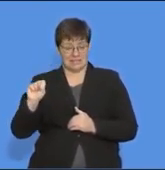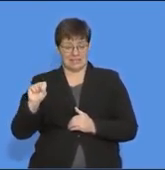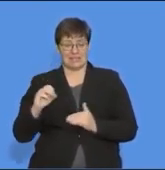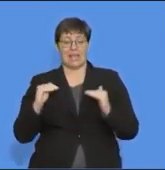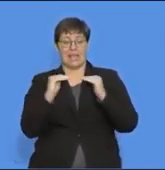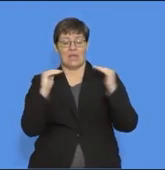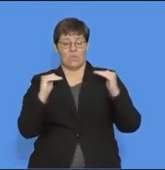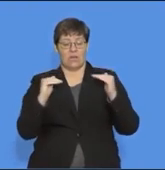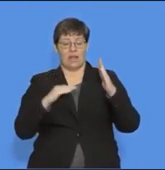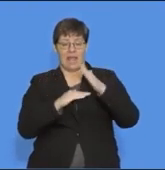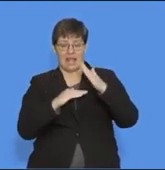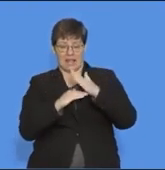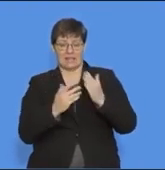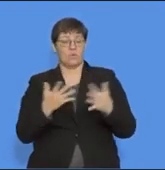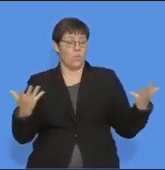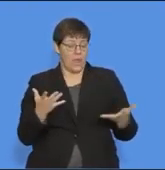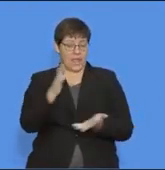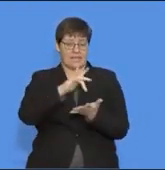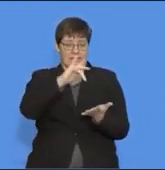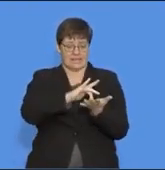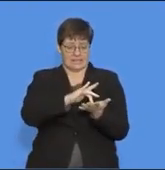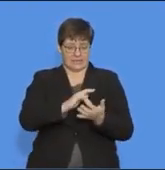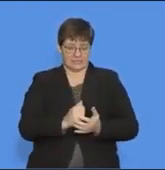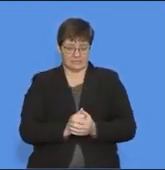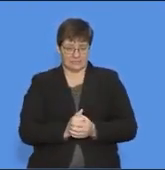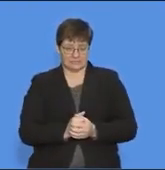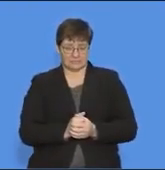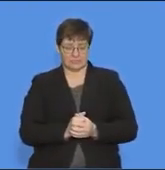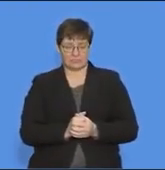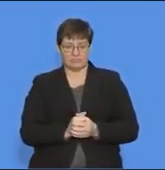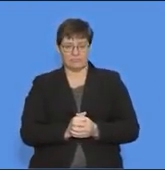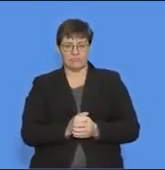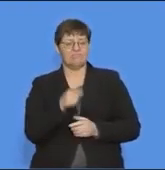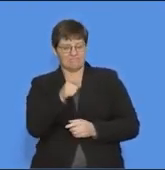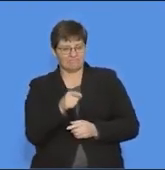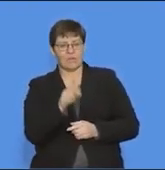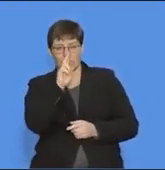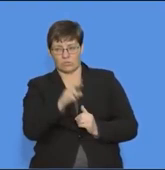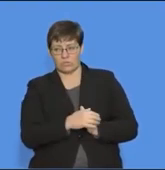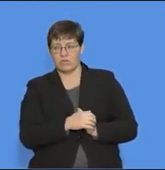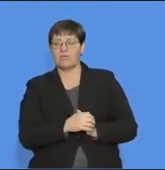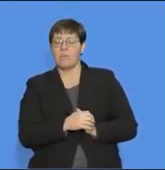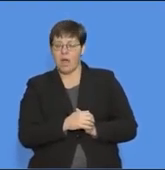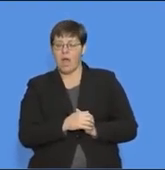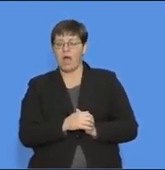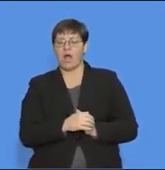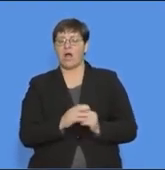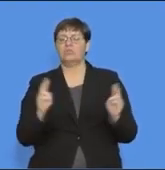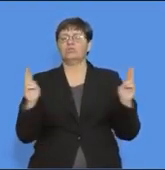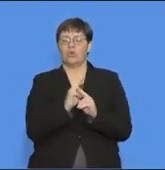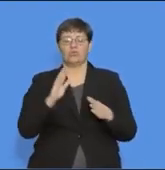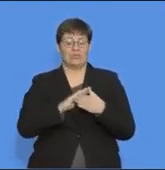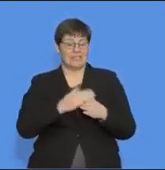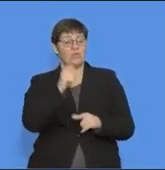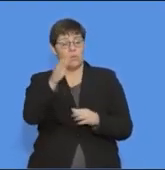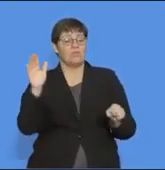equal angles at the center. Right, so that's what we will then do. Guys, I'm just trying to shorten the